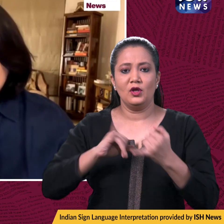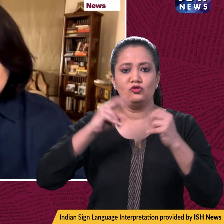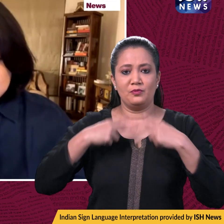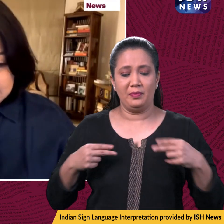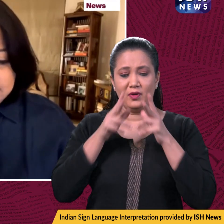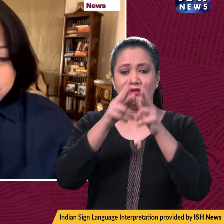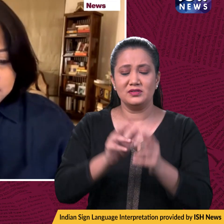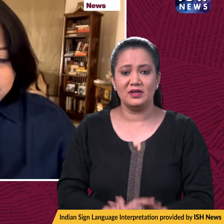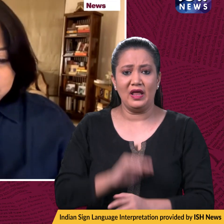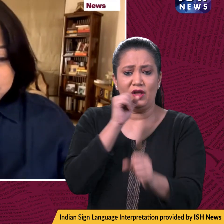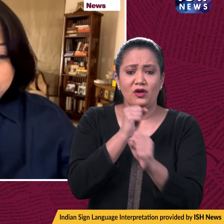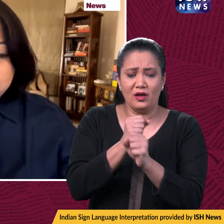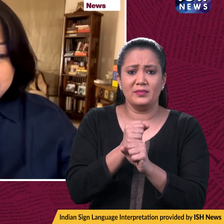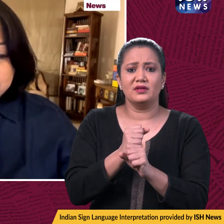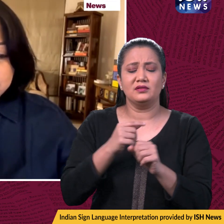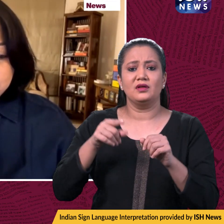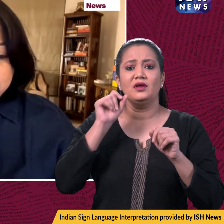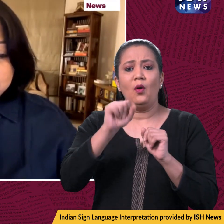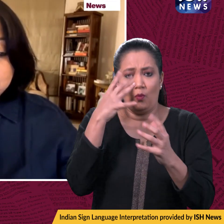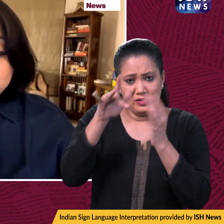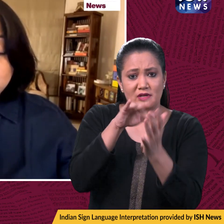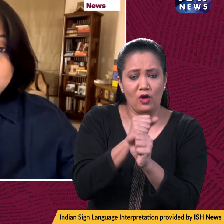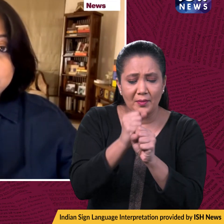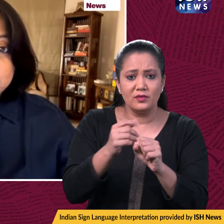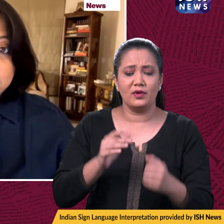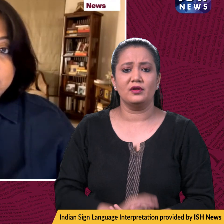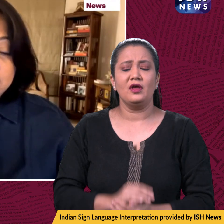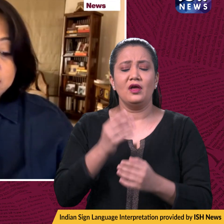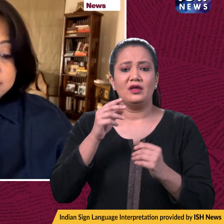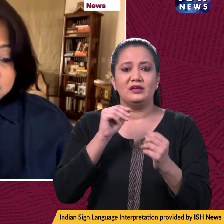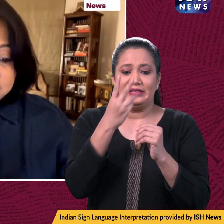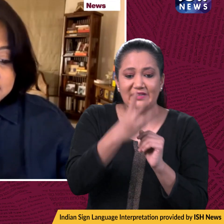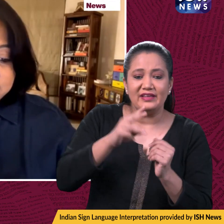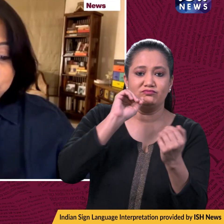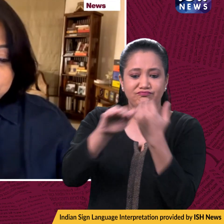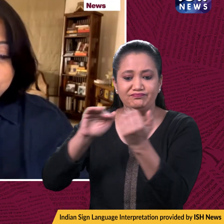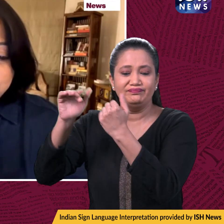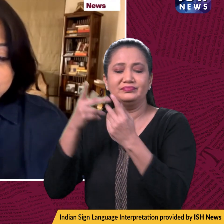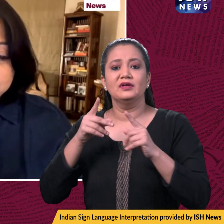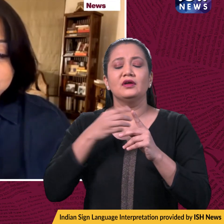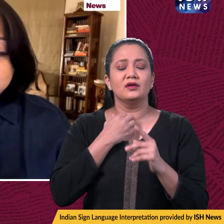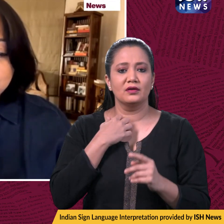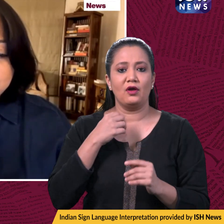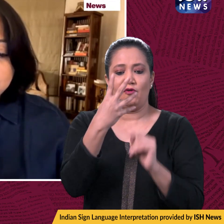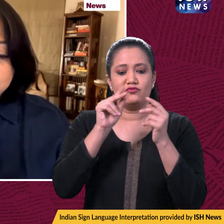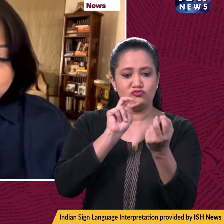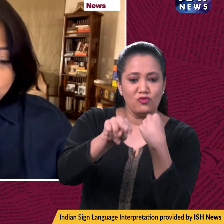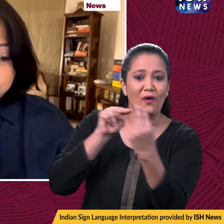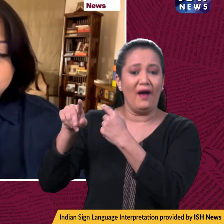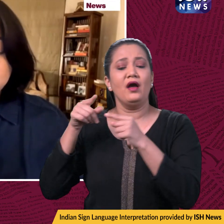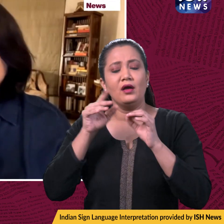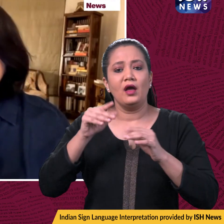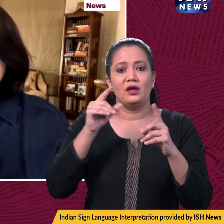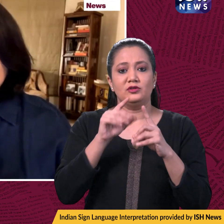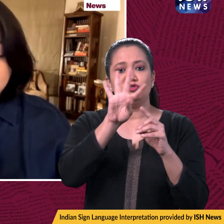The Supreme Court has agreed with the government to allow the central government to construct the 3 double-lane strategic highways for the Char Dham